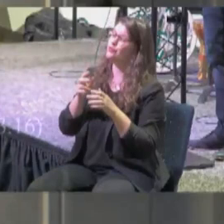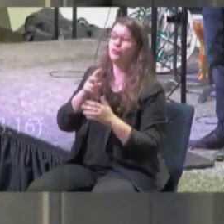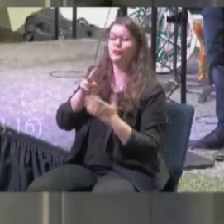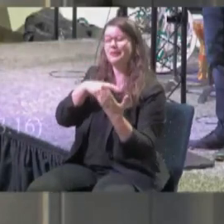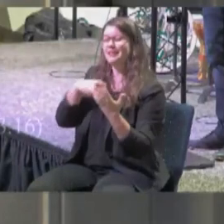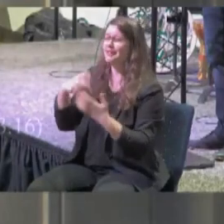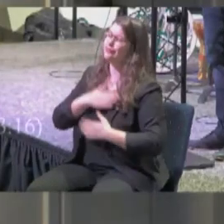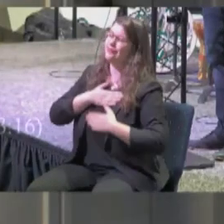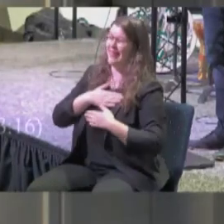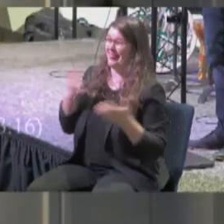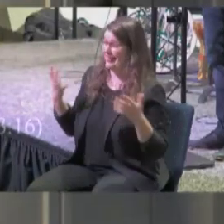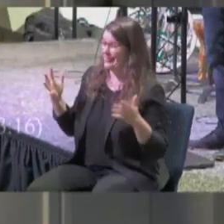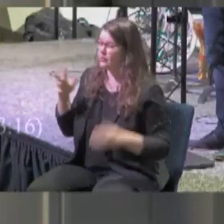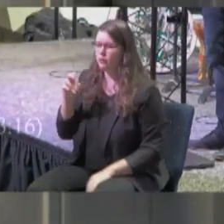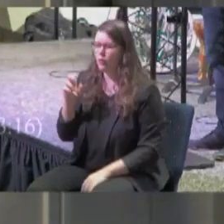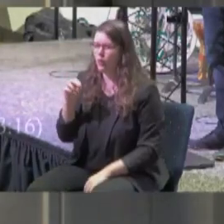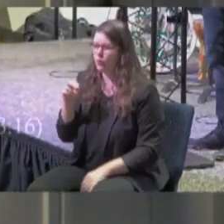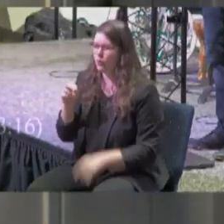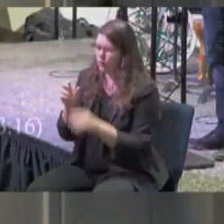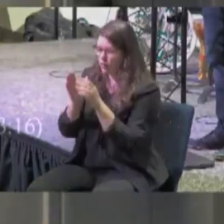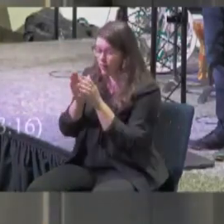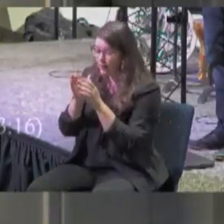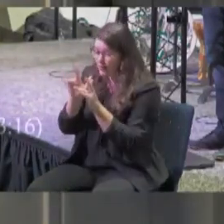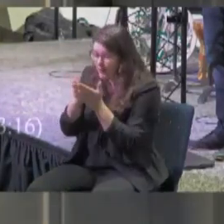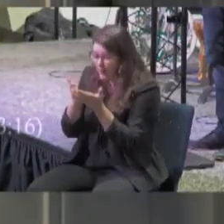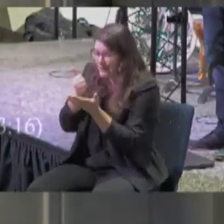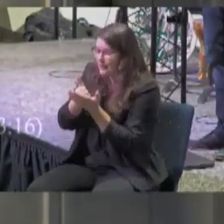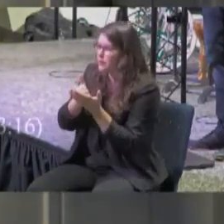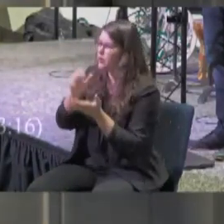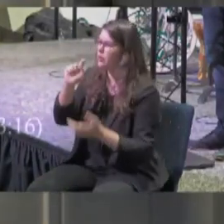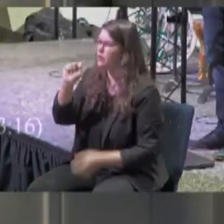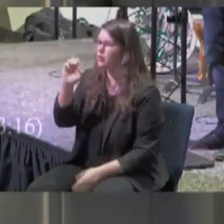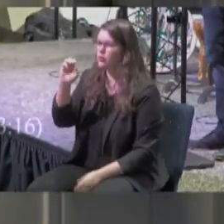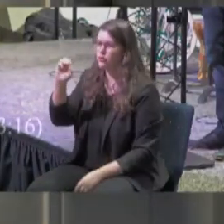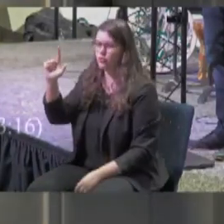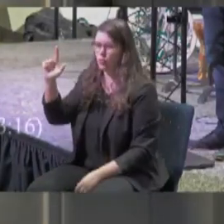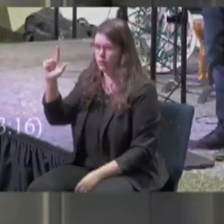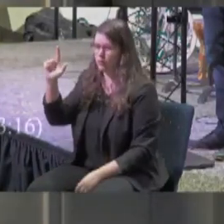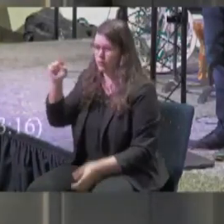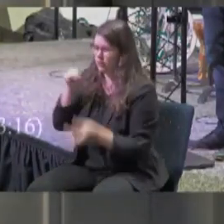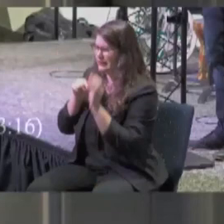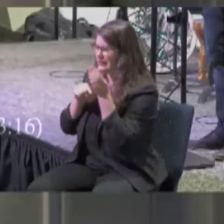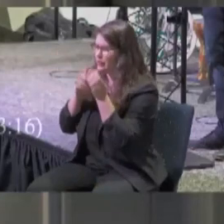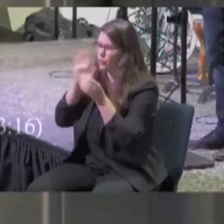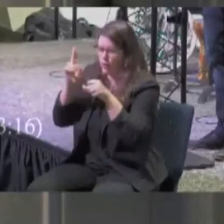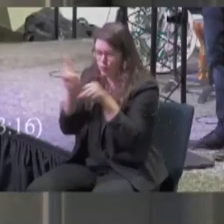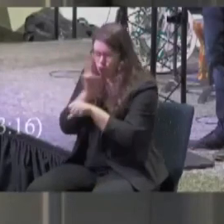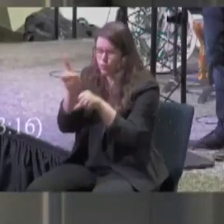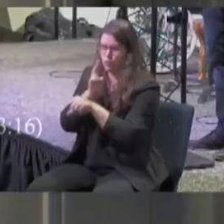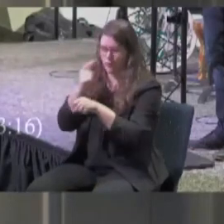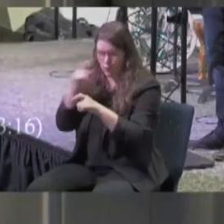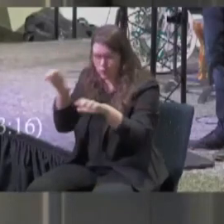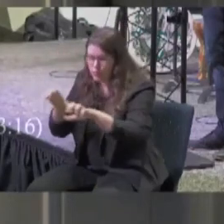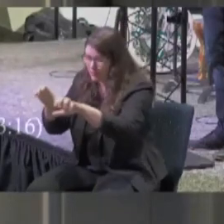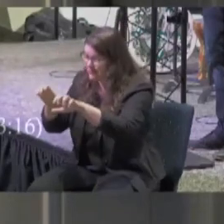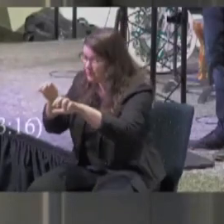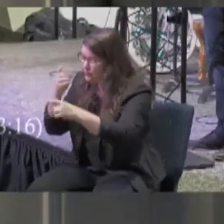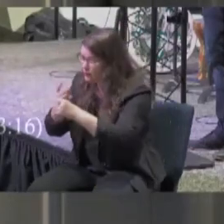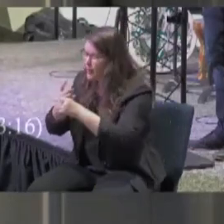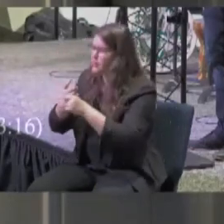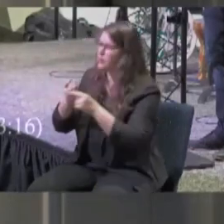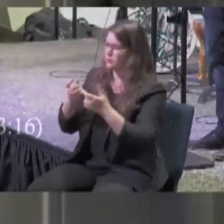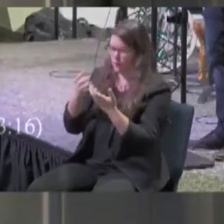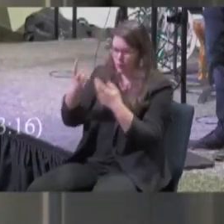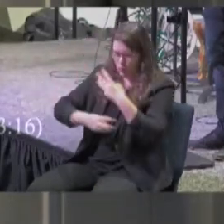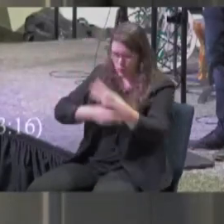in its own much higher task of glorifying God's chosen King Jesus in the world in preparation for his coming in power.